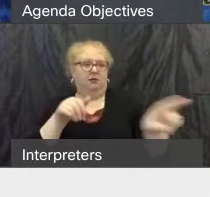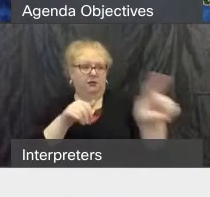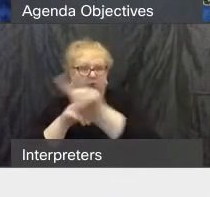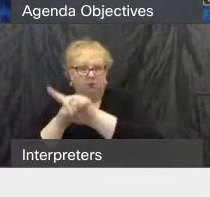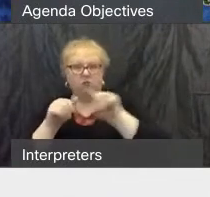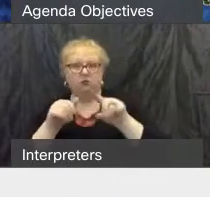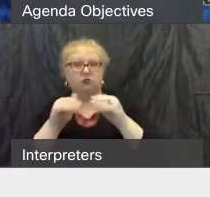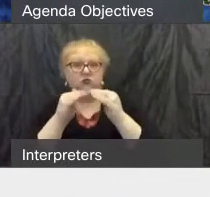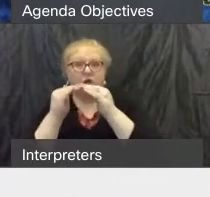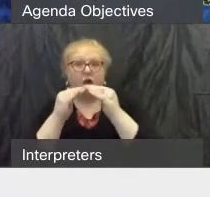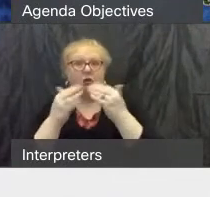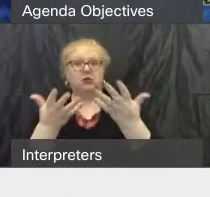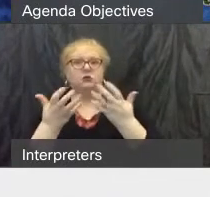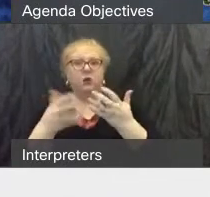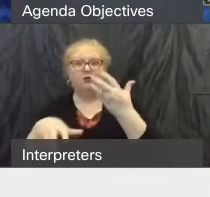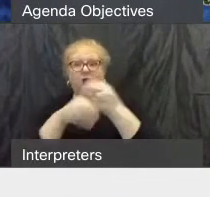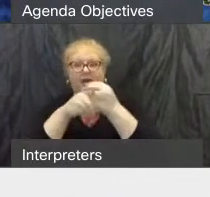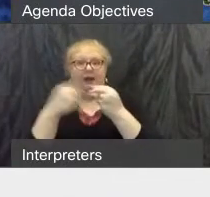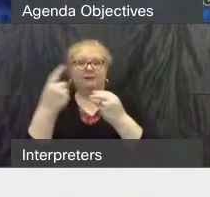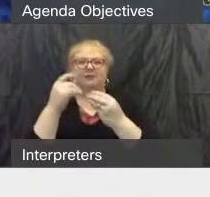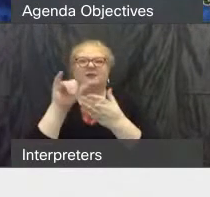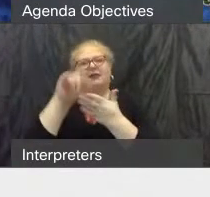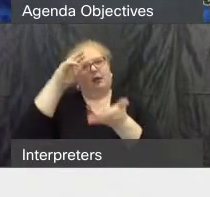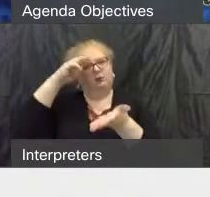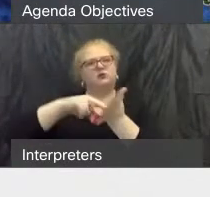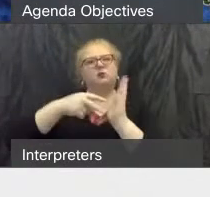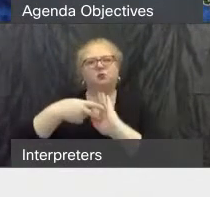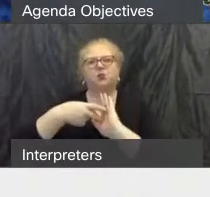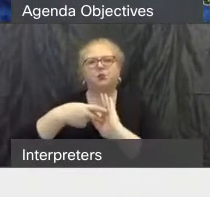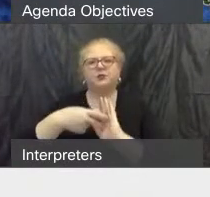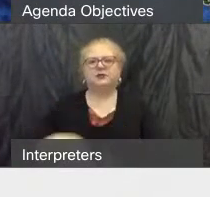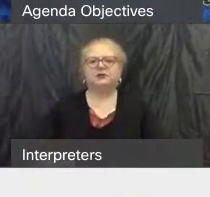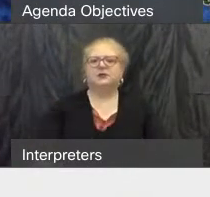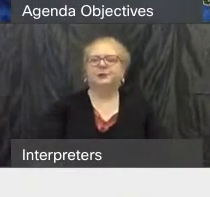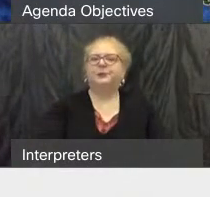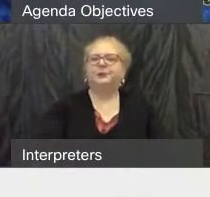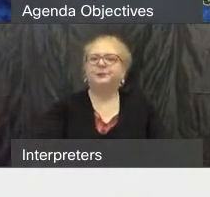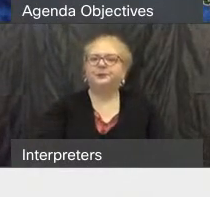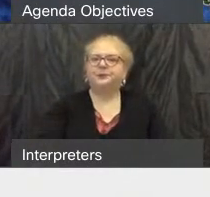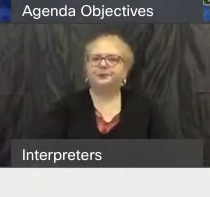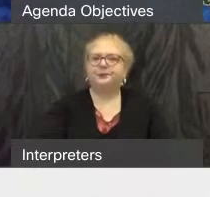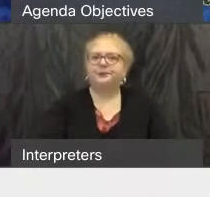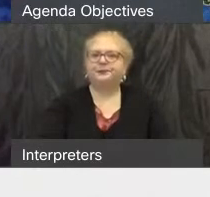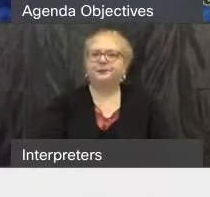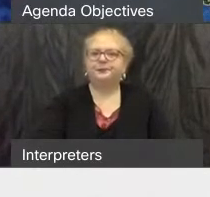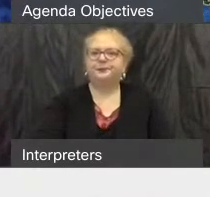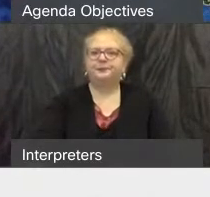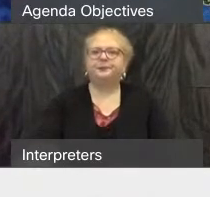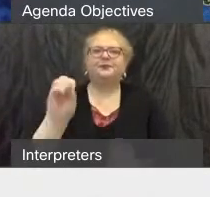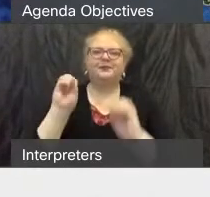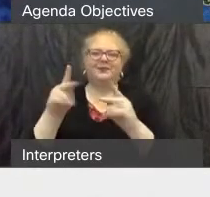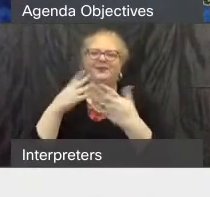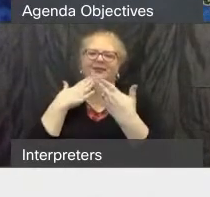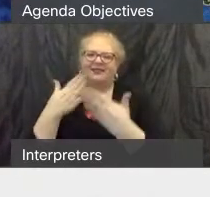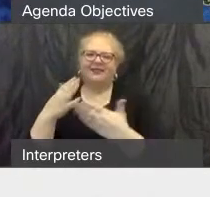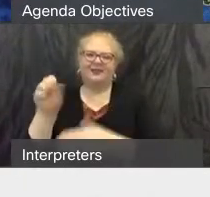anything but to add to that, but that was the purpose. Yes, ma'am. Thank you. Director Phillips?